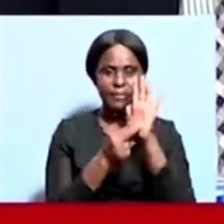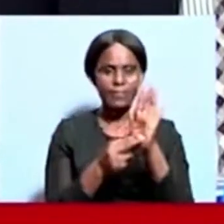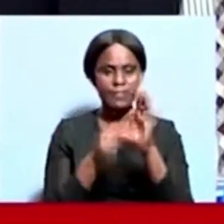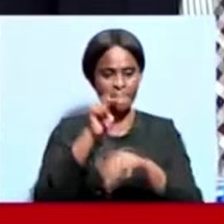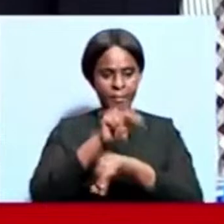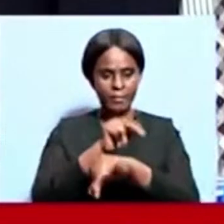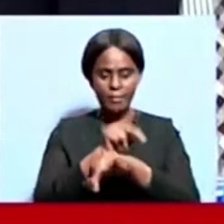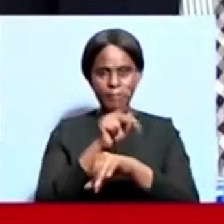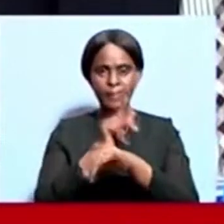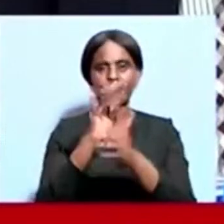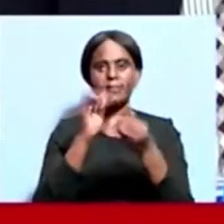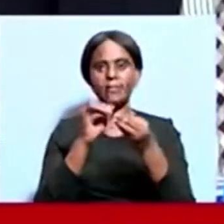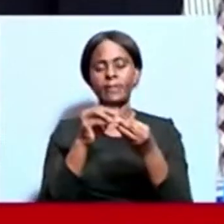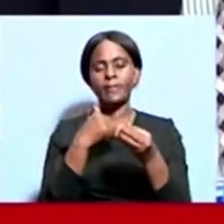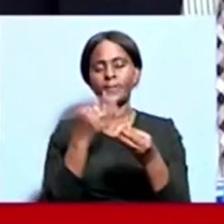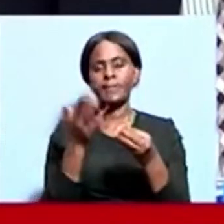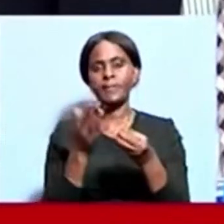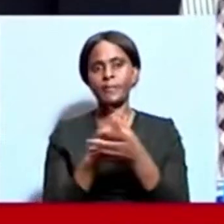projects,